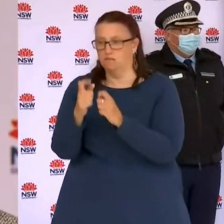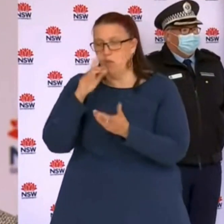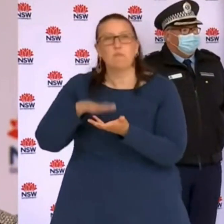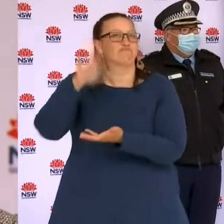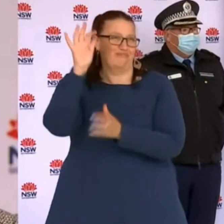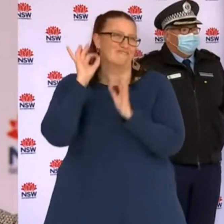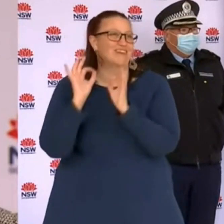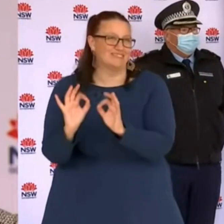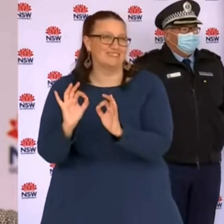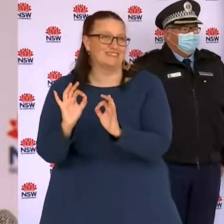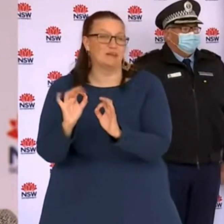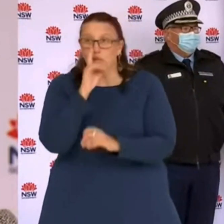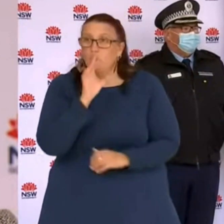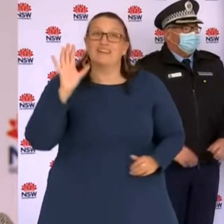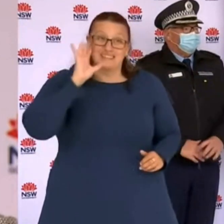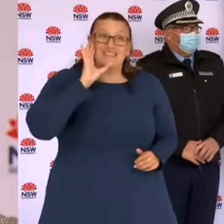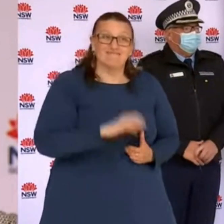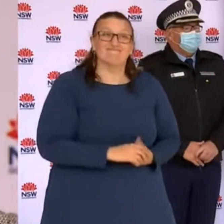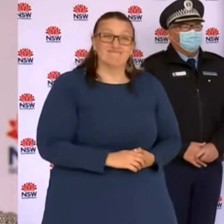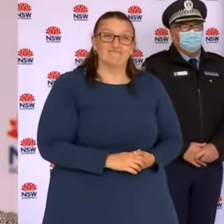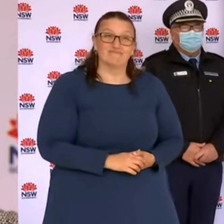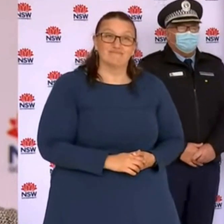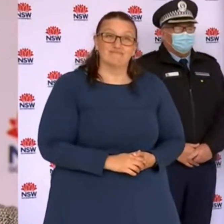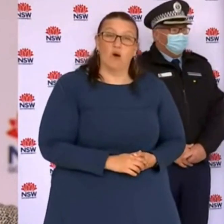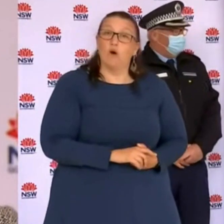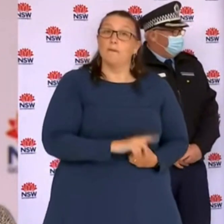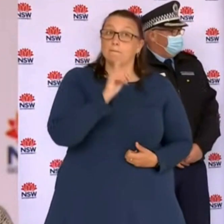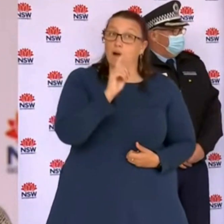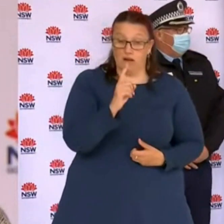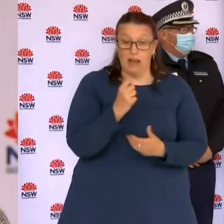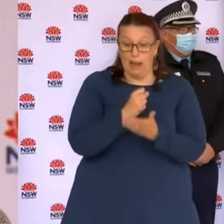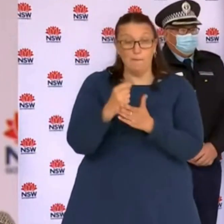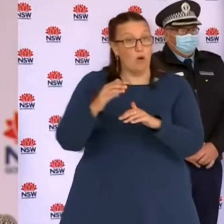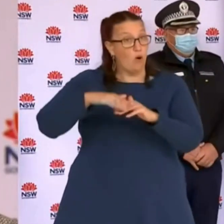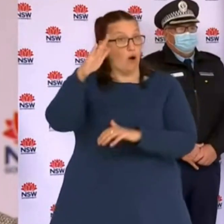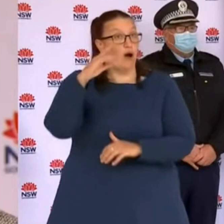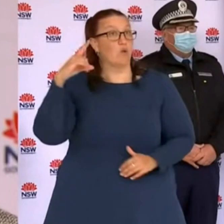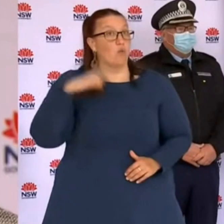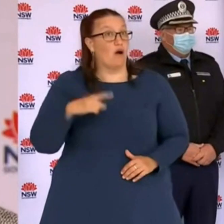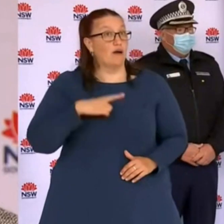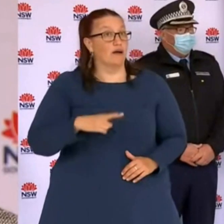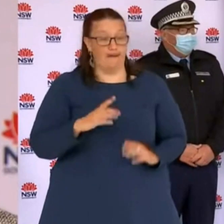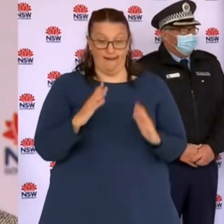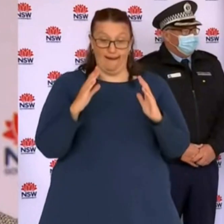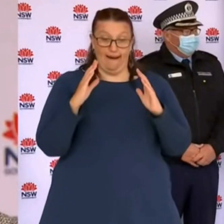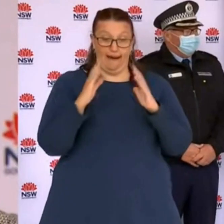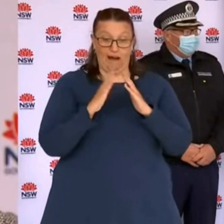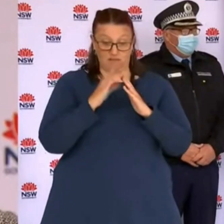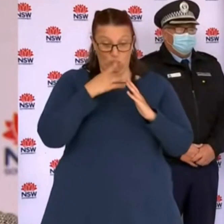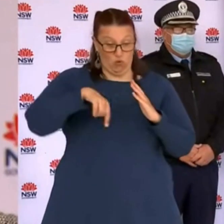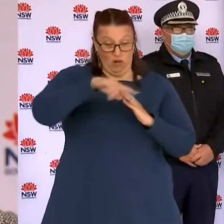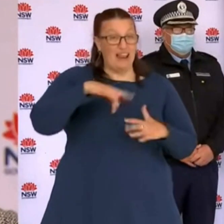been transmission in a lot of households in a number of different settings, and that has led us to